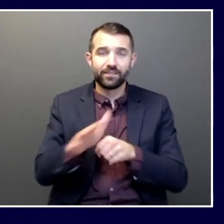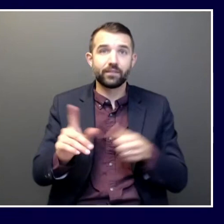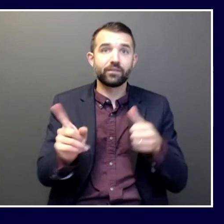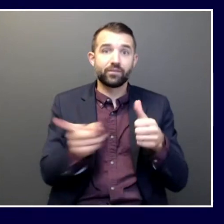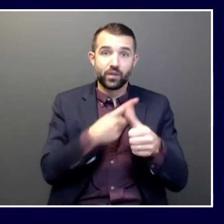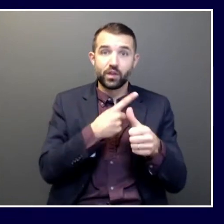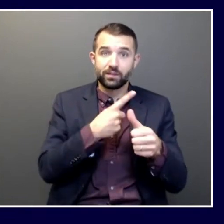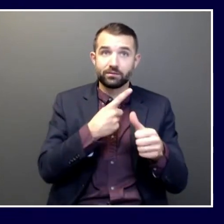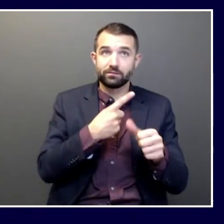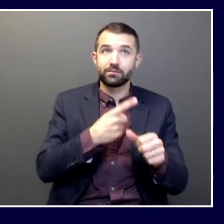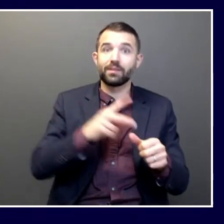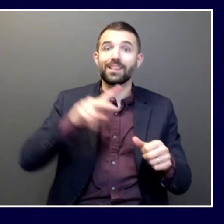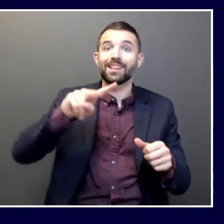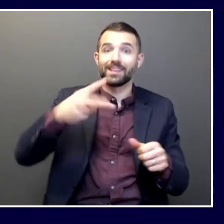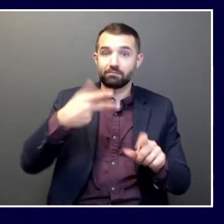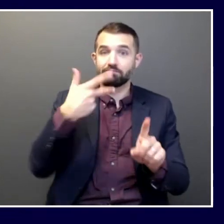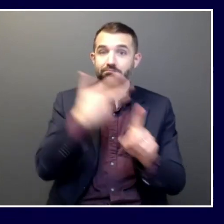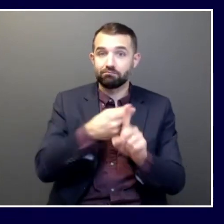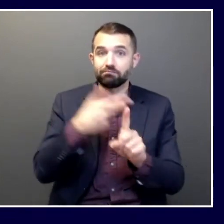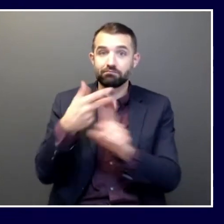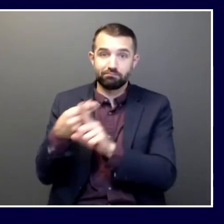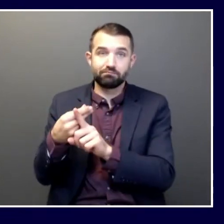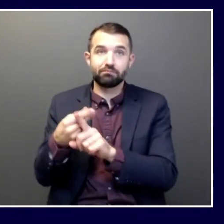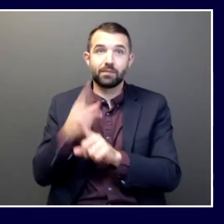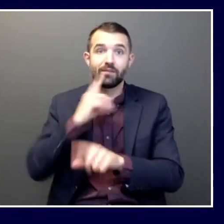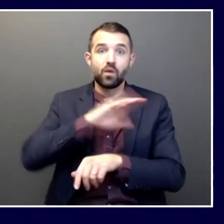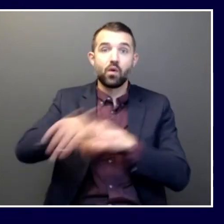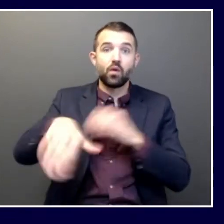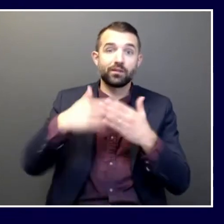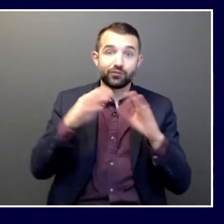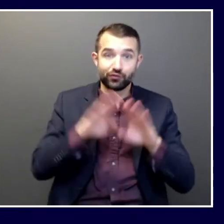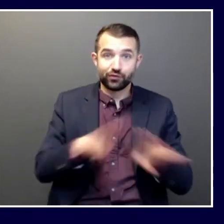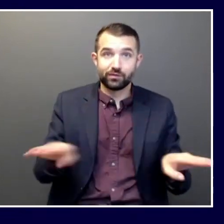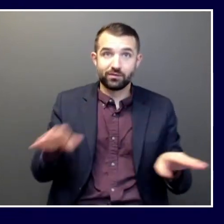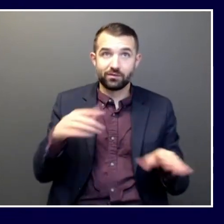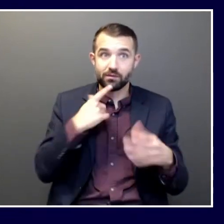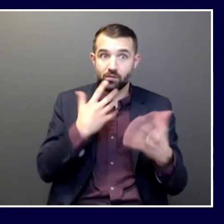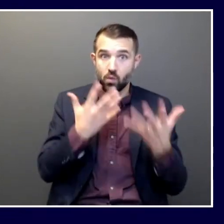for every parent of every child in Maine who wants to get their kid vaccinated.